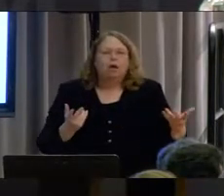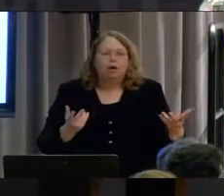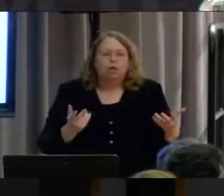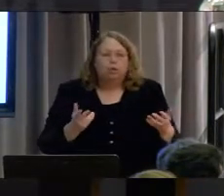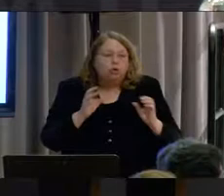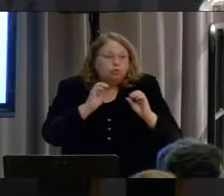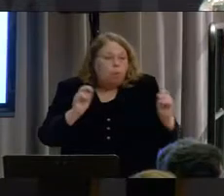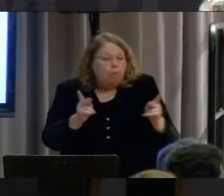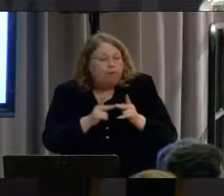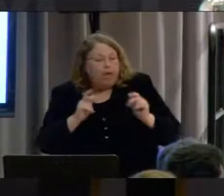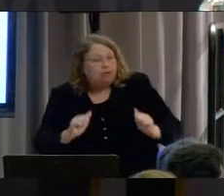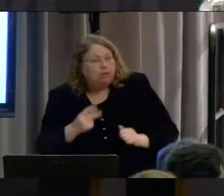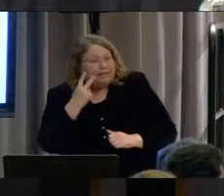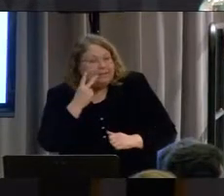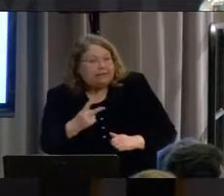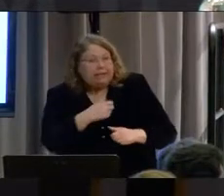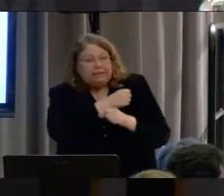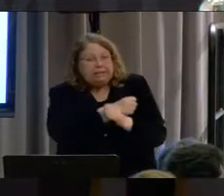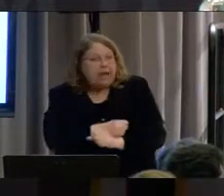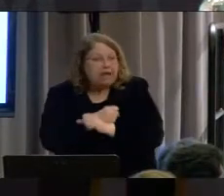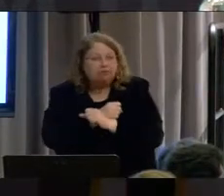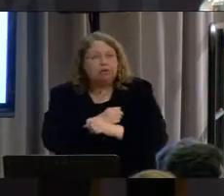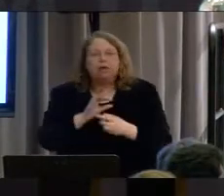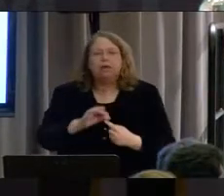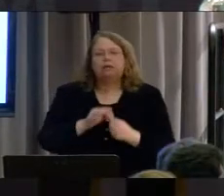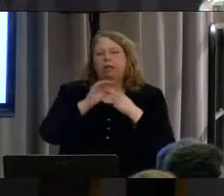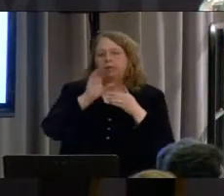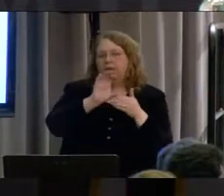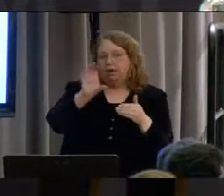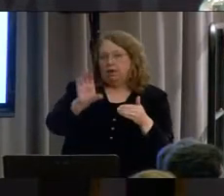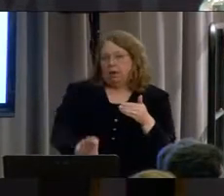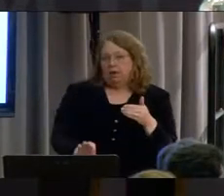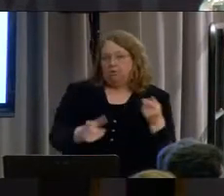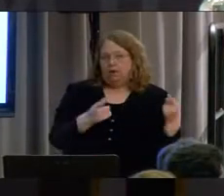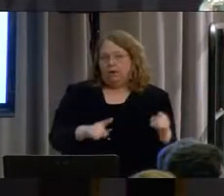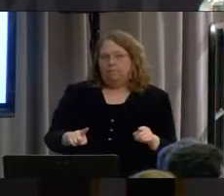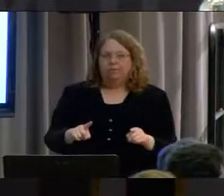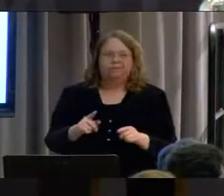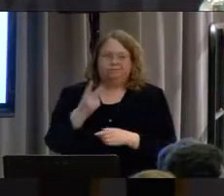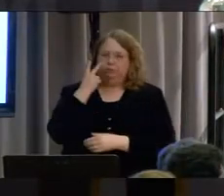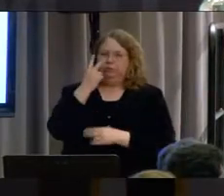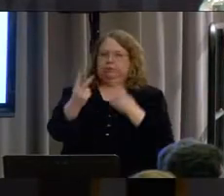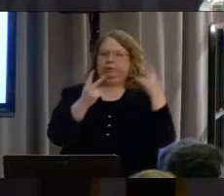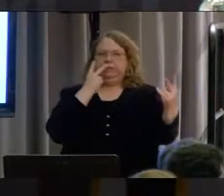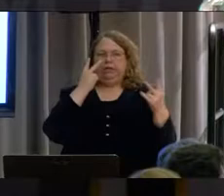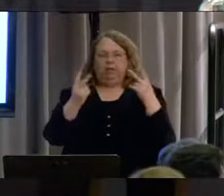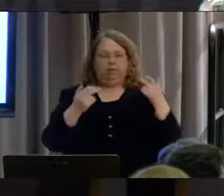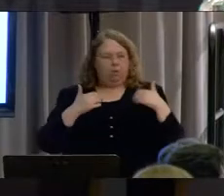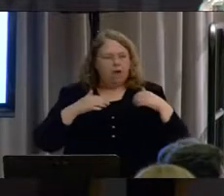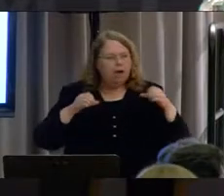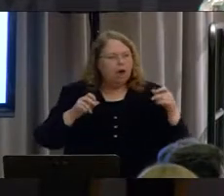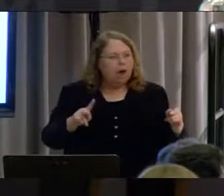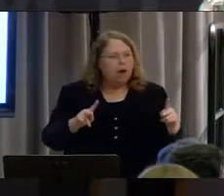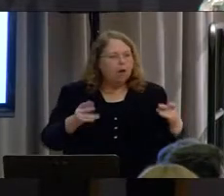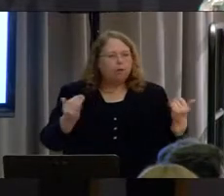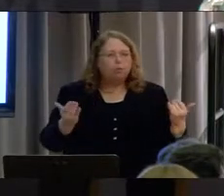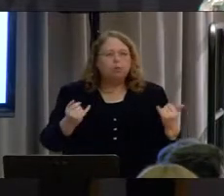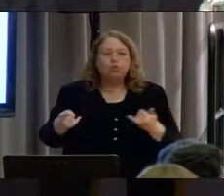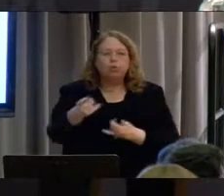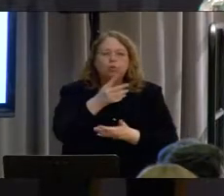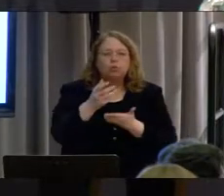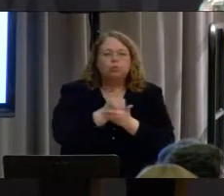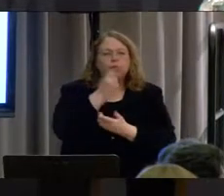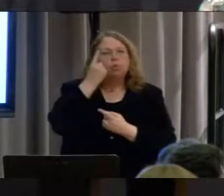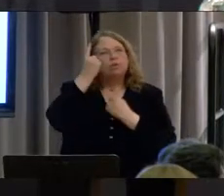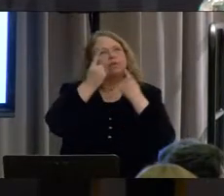slavery except in all its consequences, which are all too evident. We have the opportunity, in the same way that you're embracing opportunity, for it help us